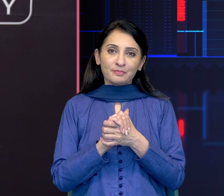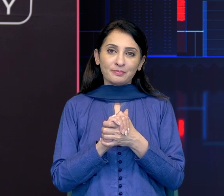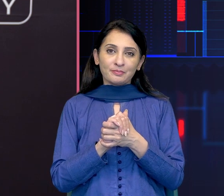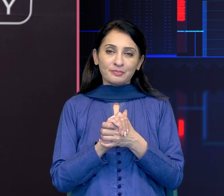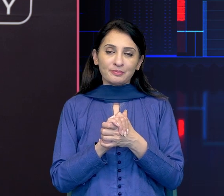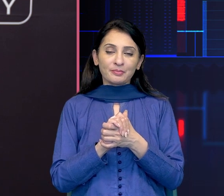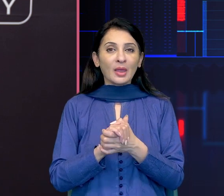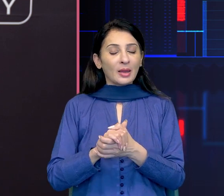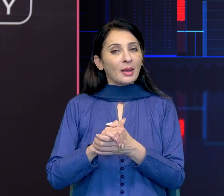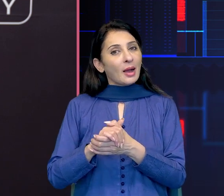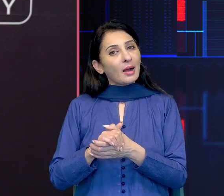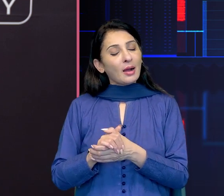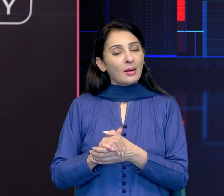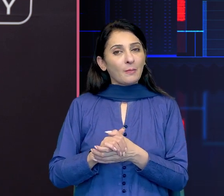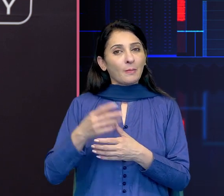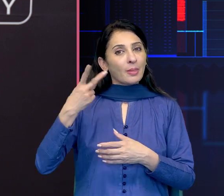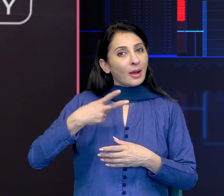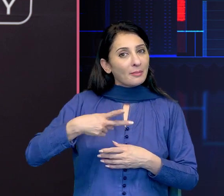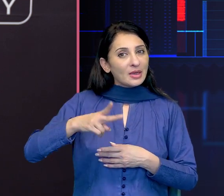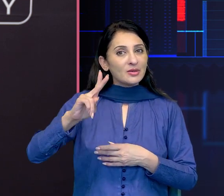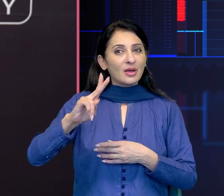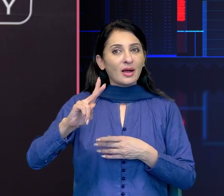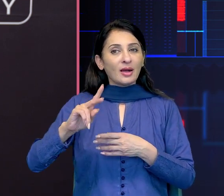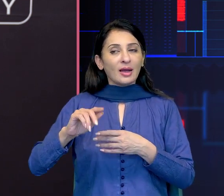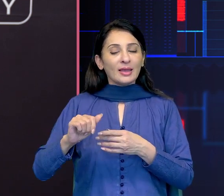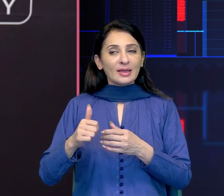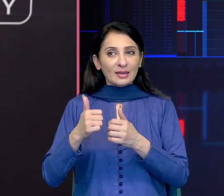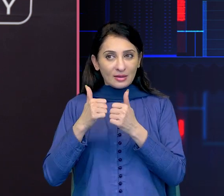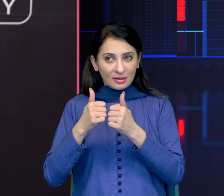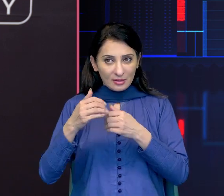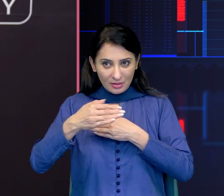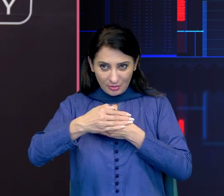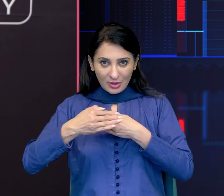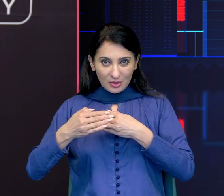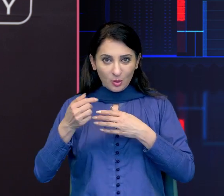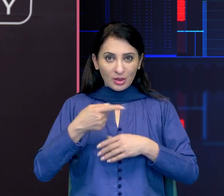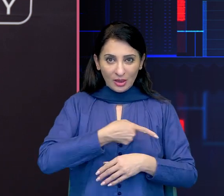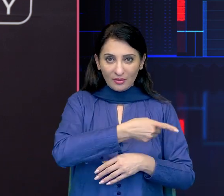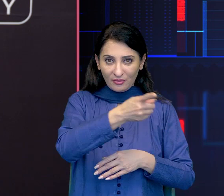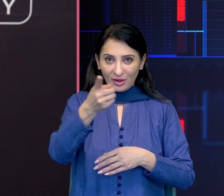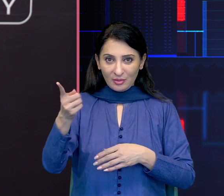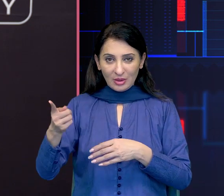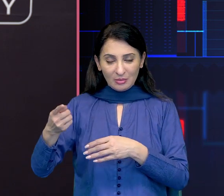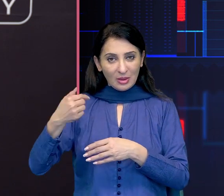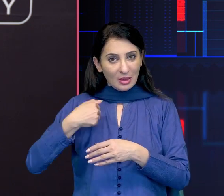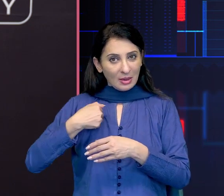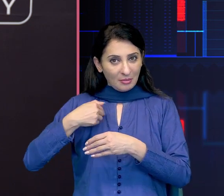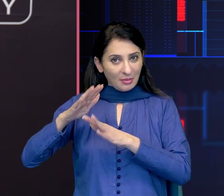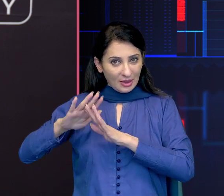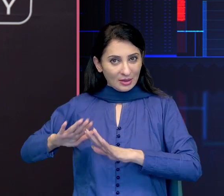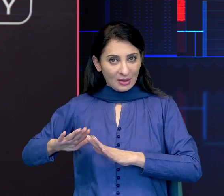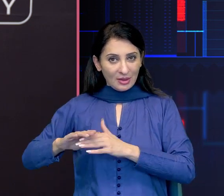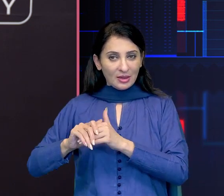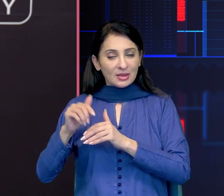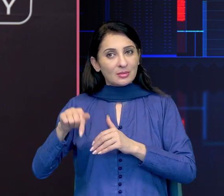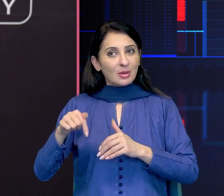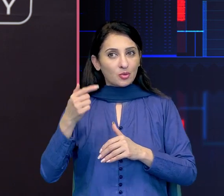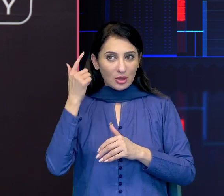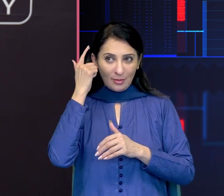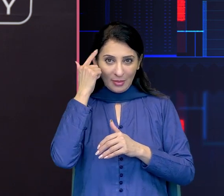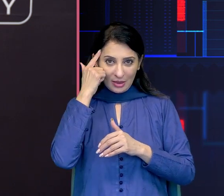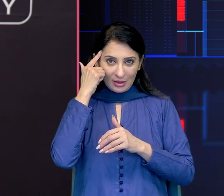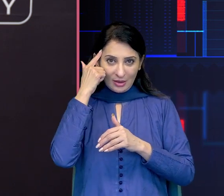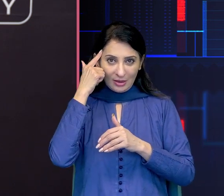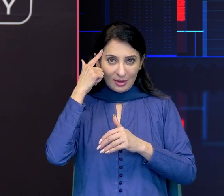safe environment or predictable environment where